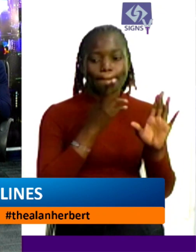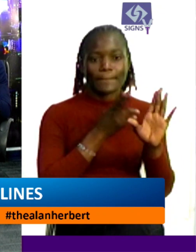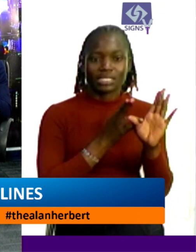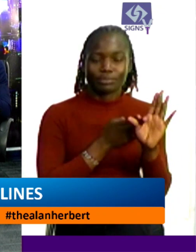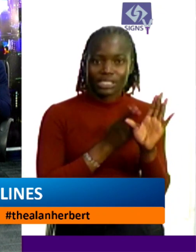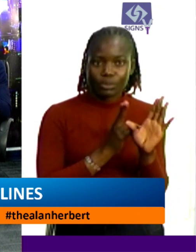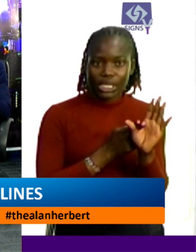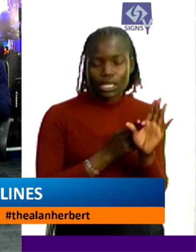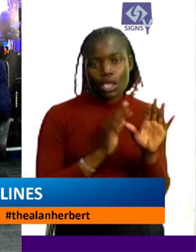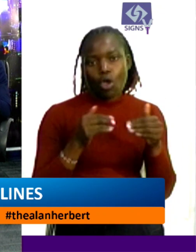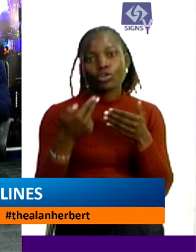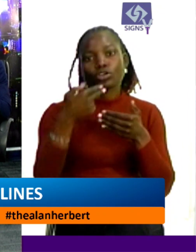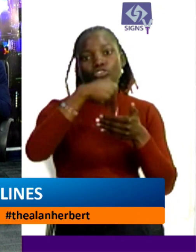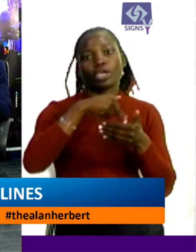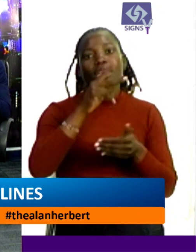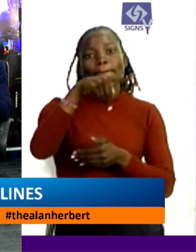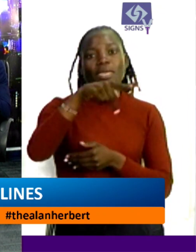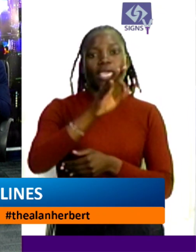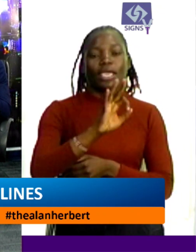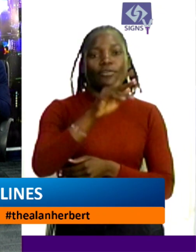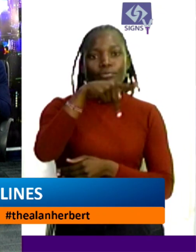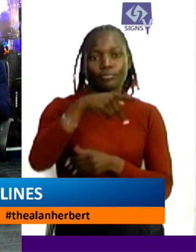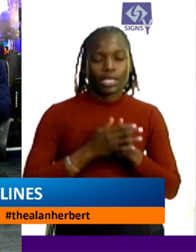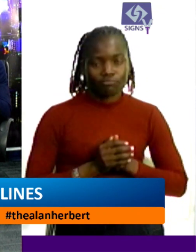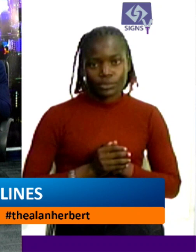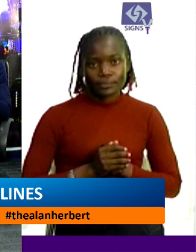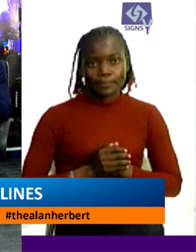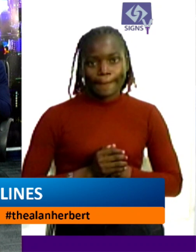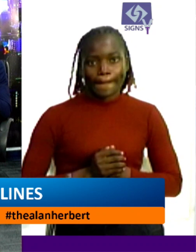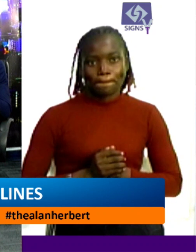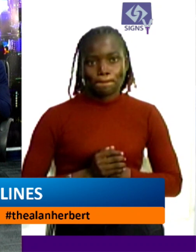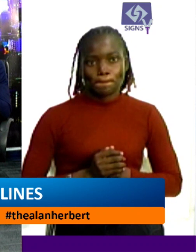in the PFP was a very